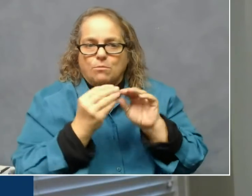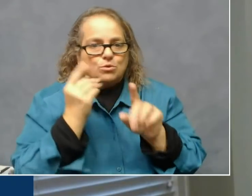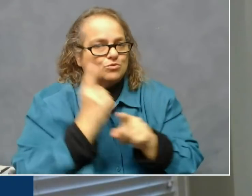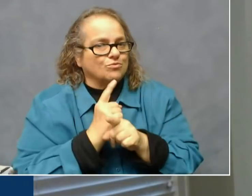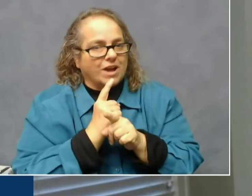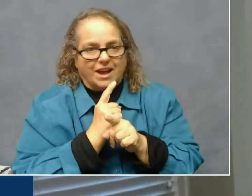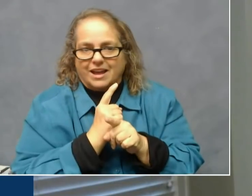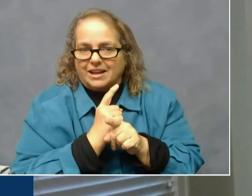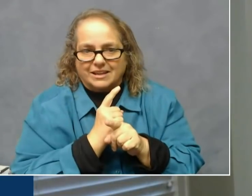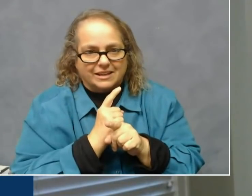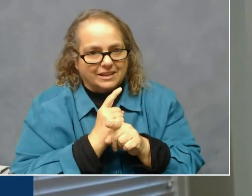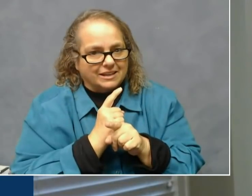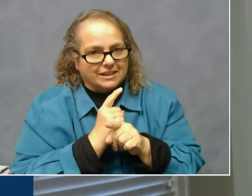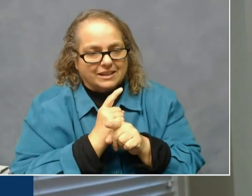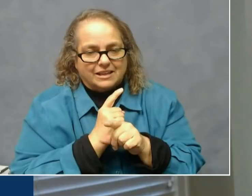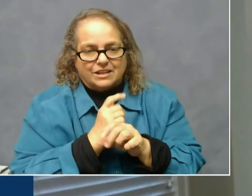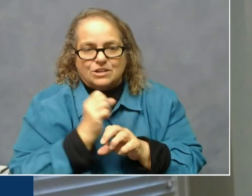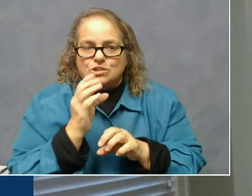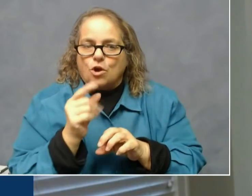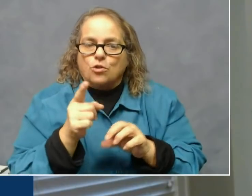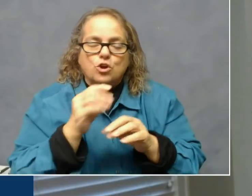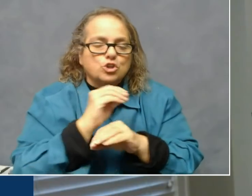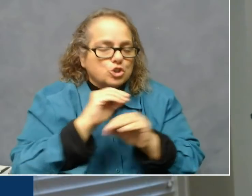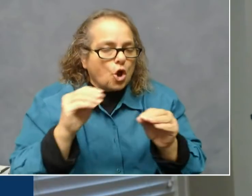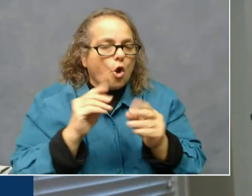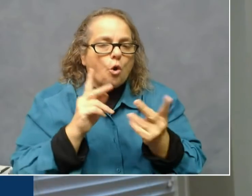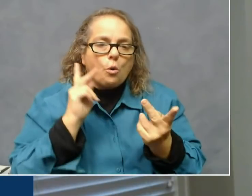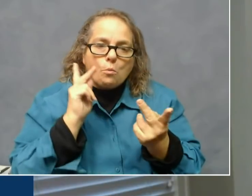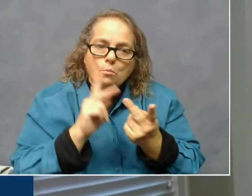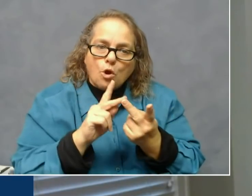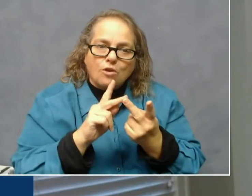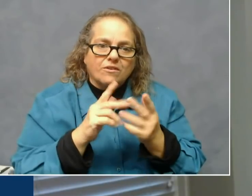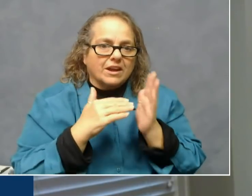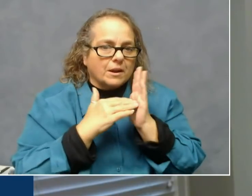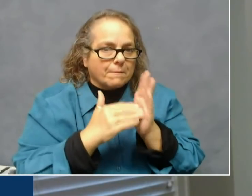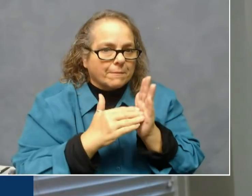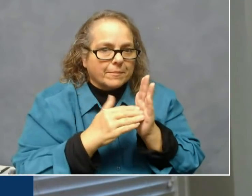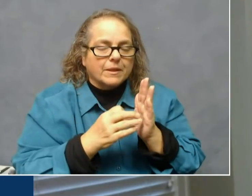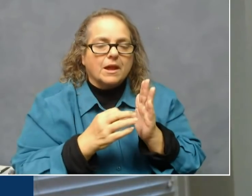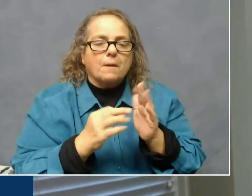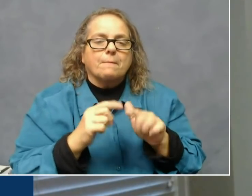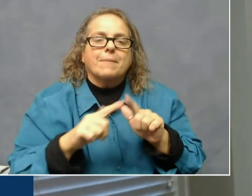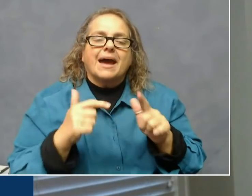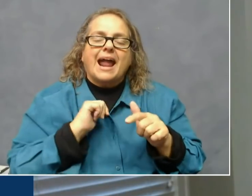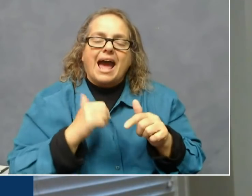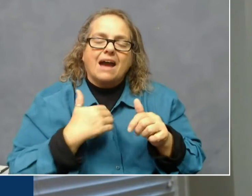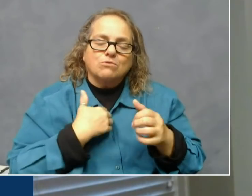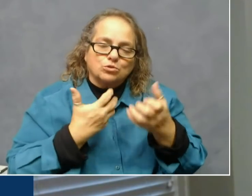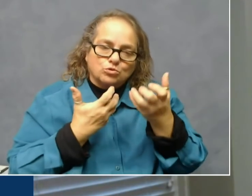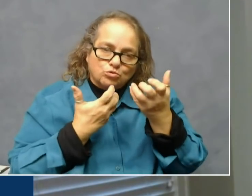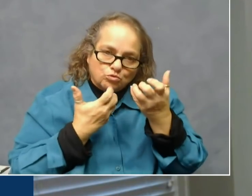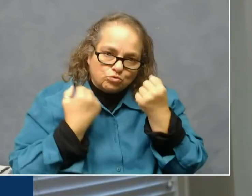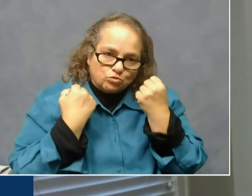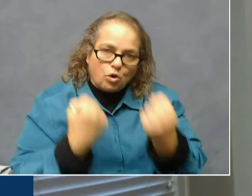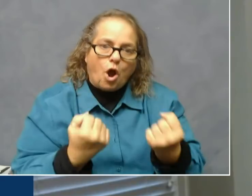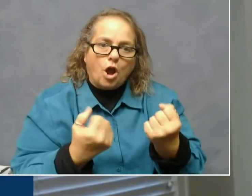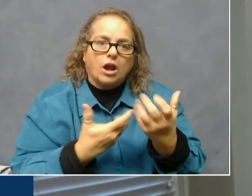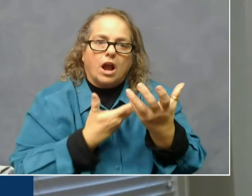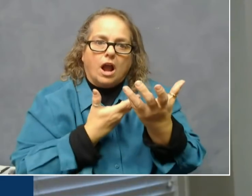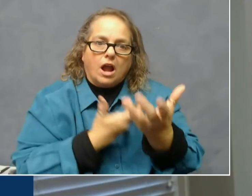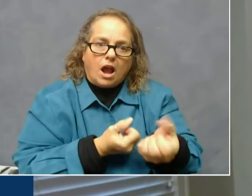there is no perfect methodology, I have strong confidence that the approach we are taking is a